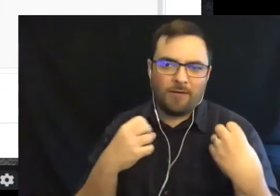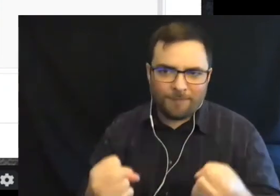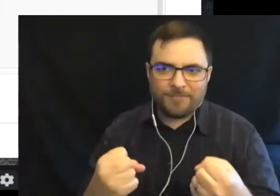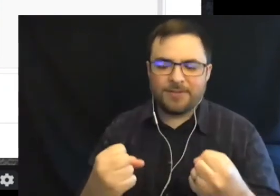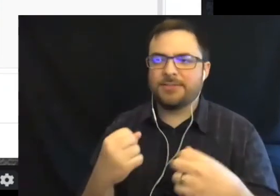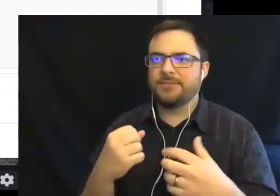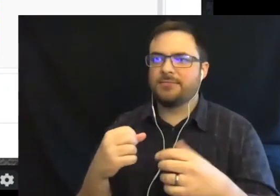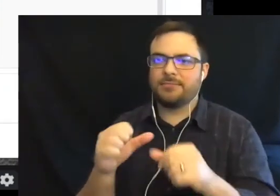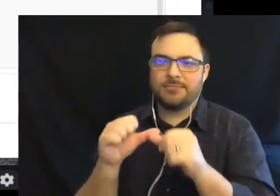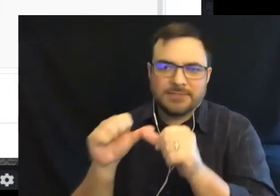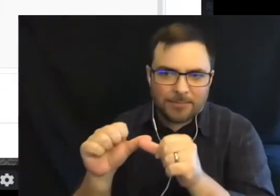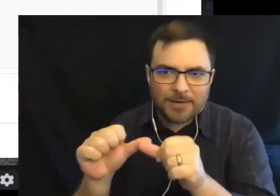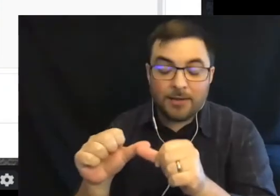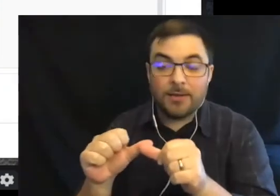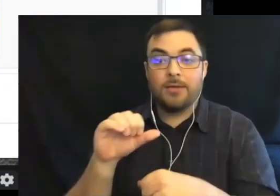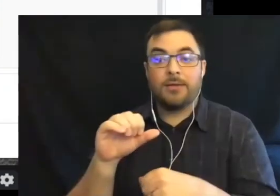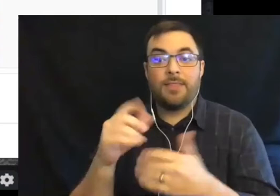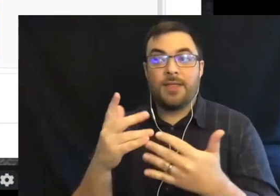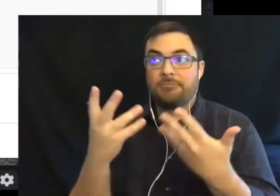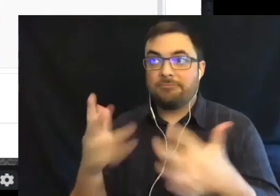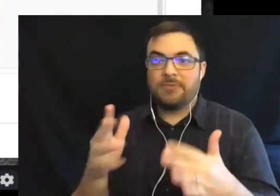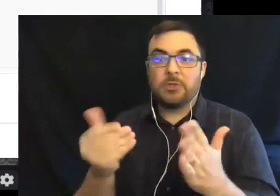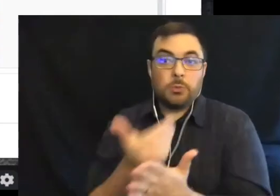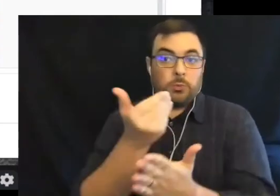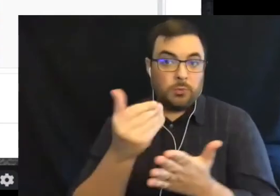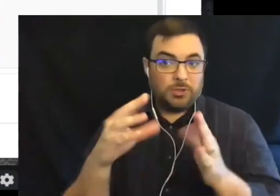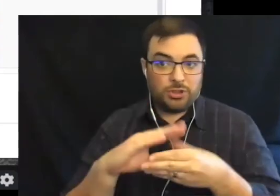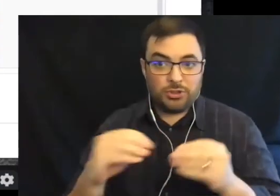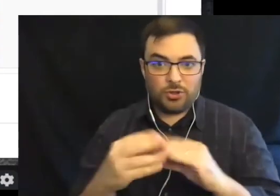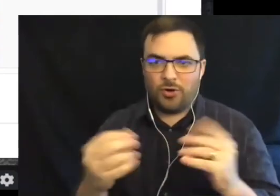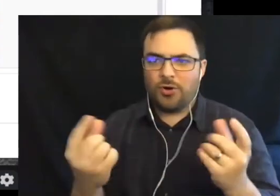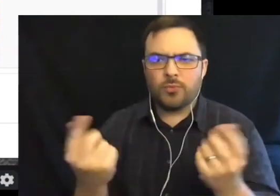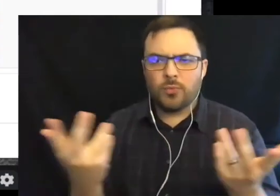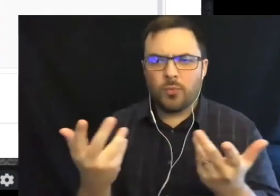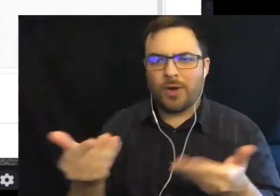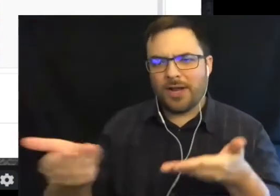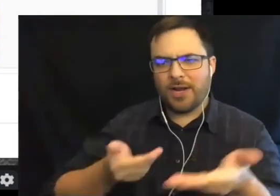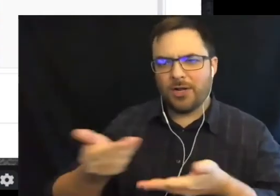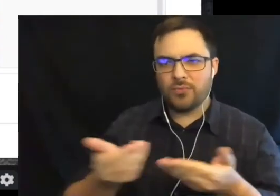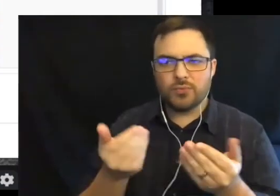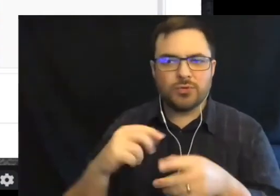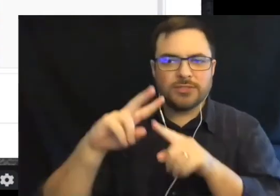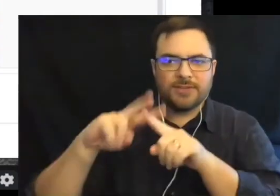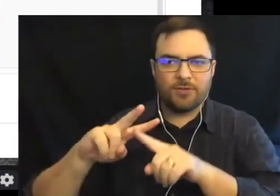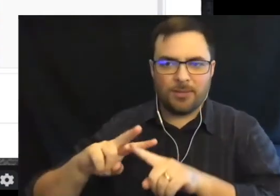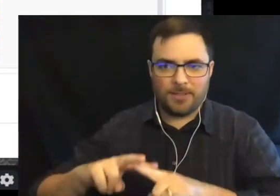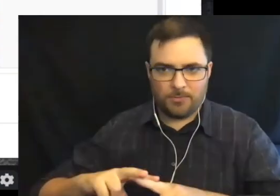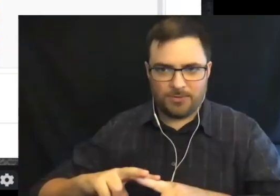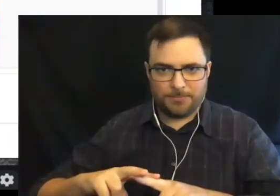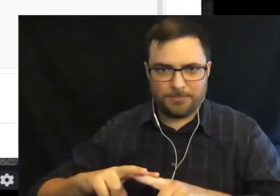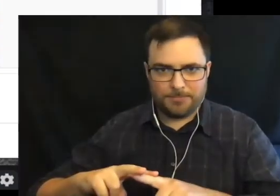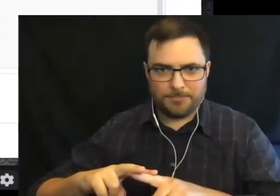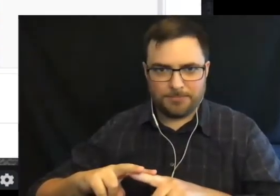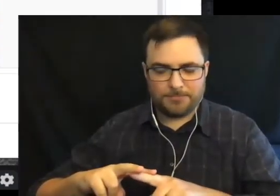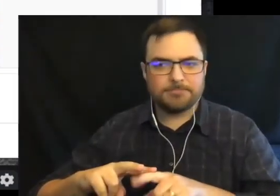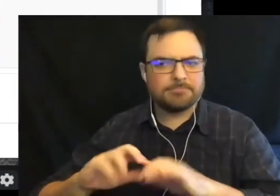then if we're getting into a new story, I always like to introduce the vocabulary. So to do that, face